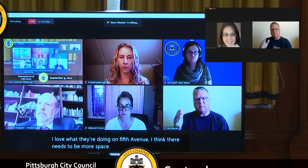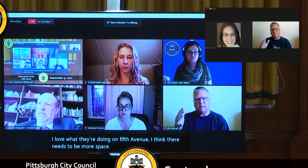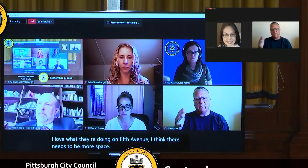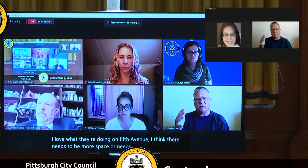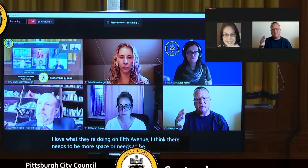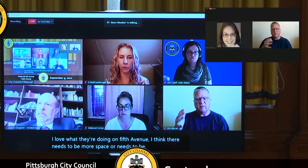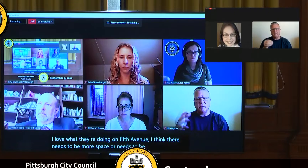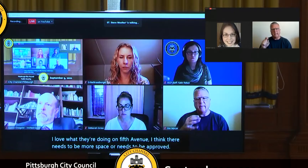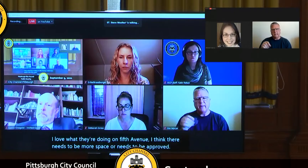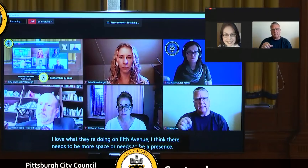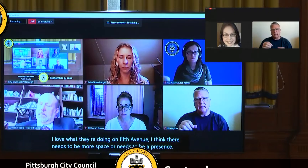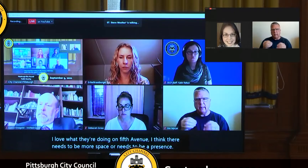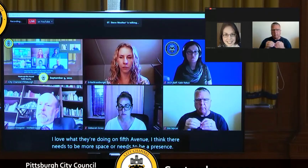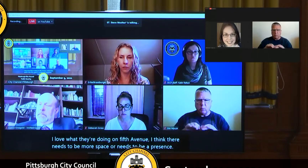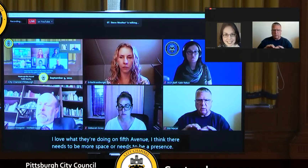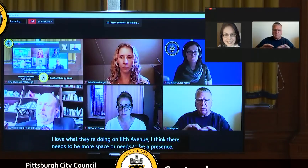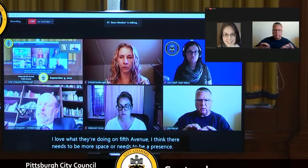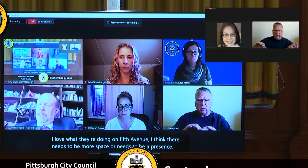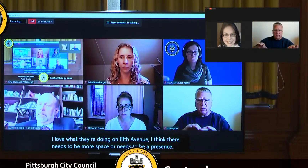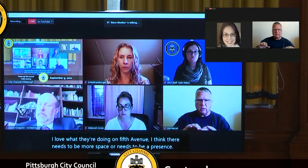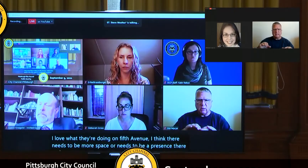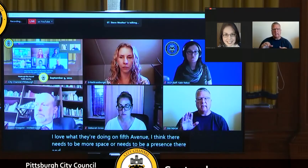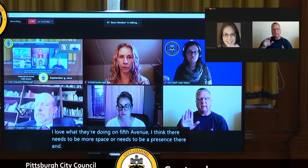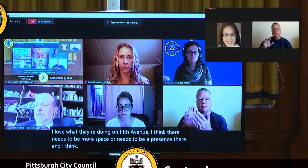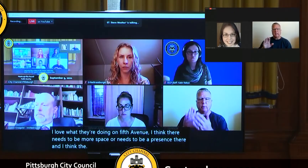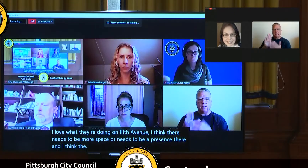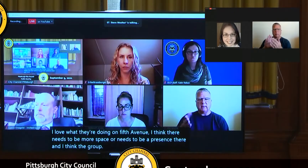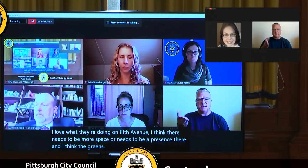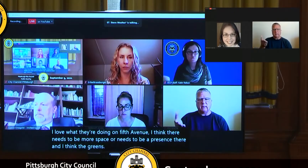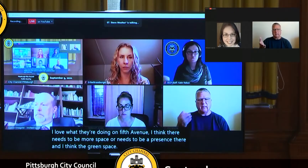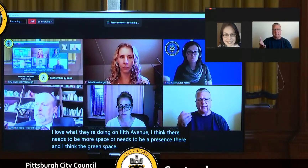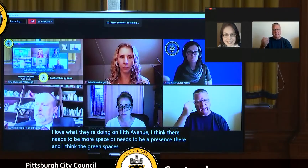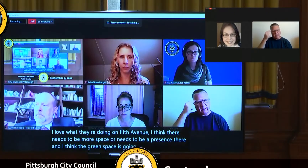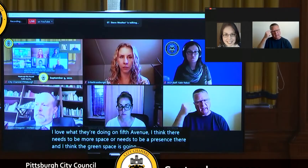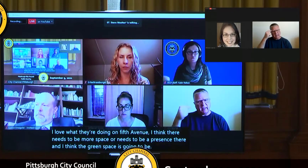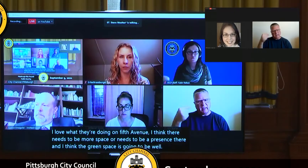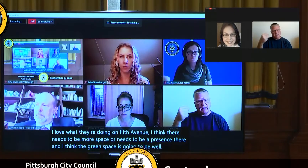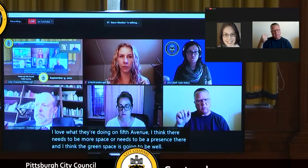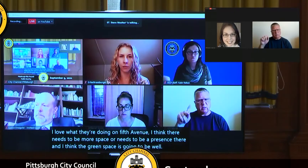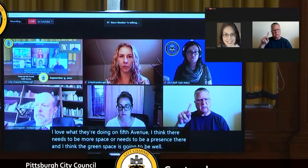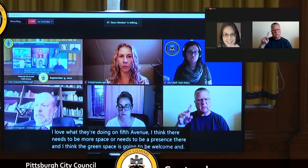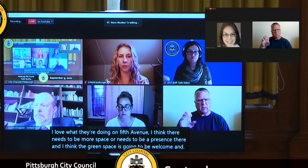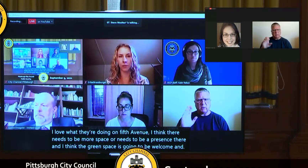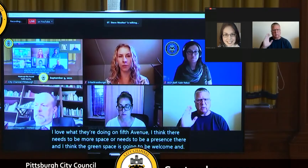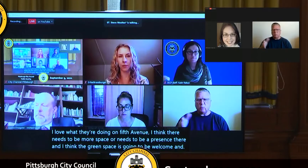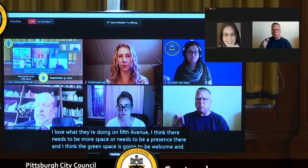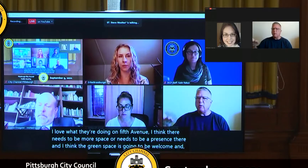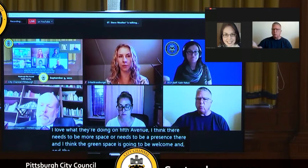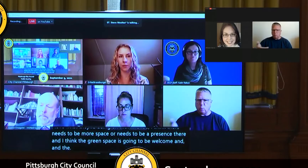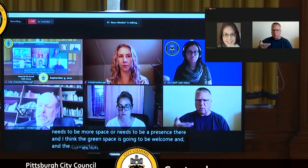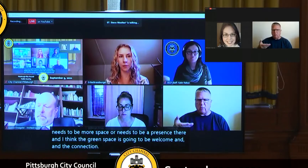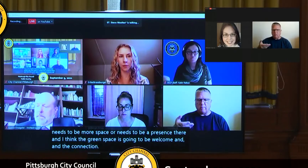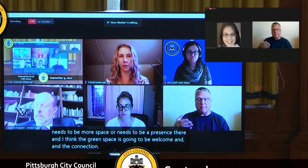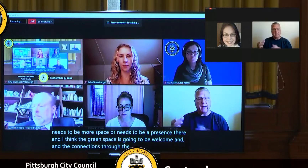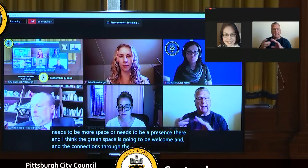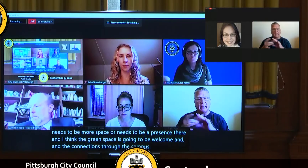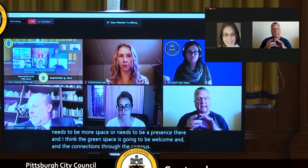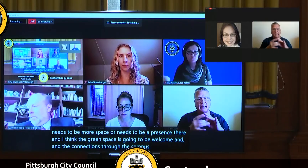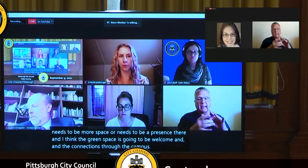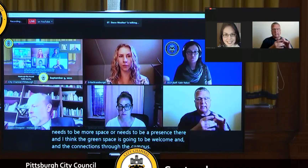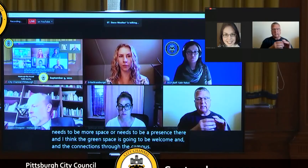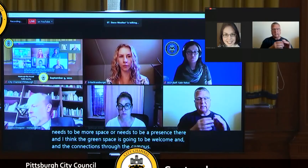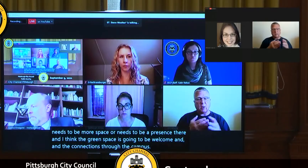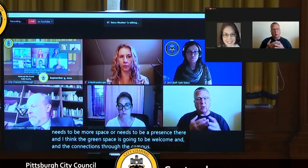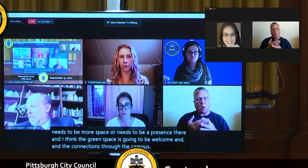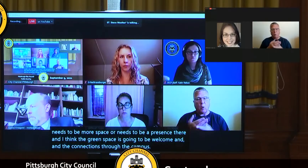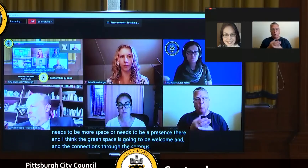be a presence there. And I think the green space is going to be welcomed, and the connections through the campus